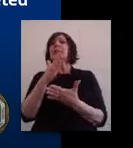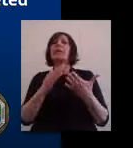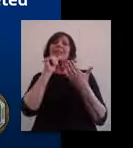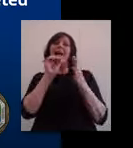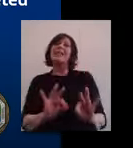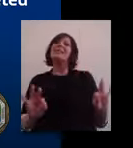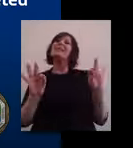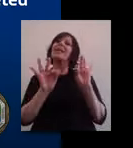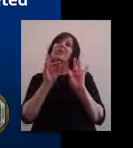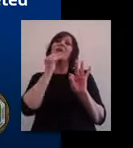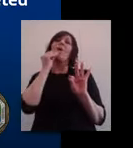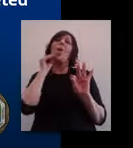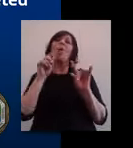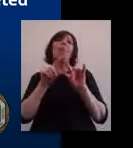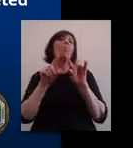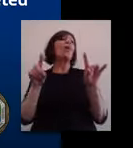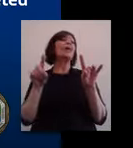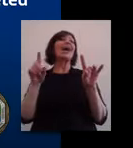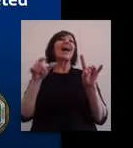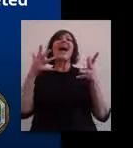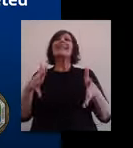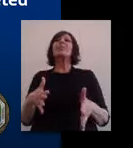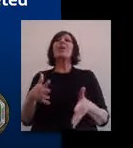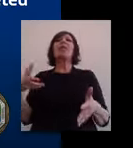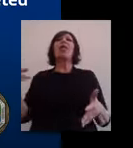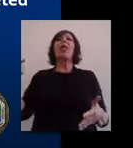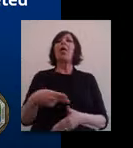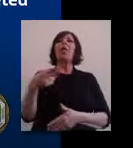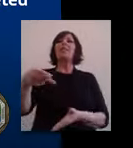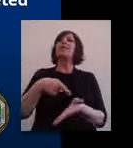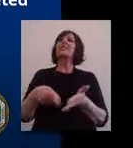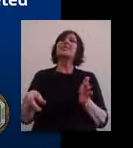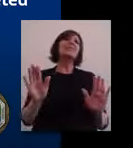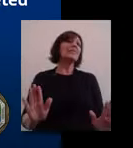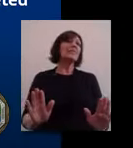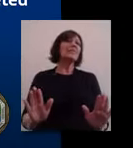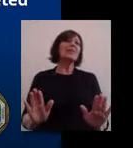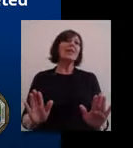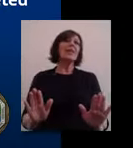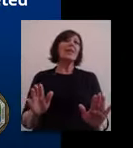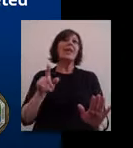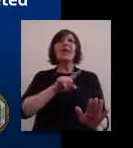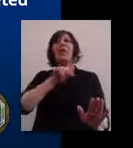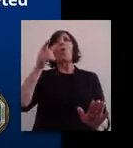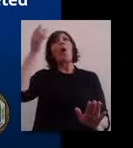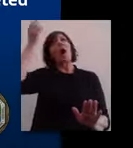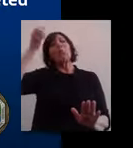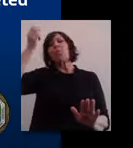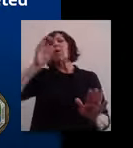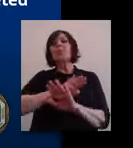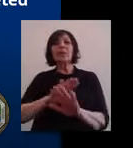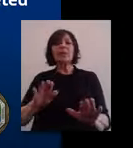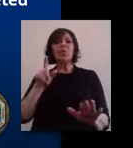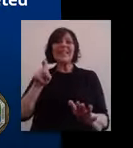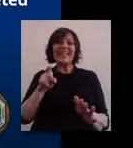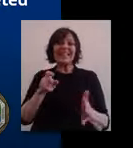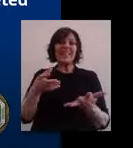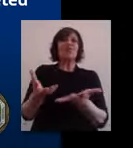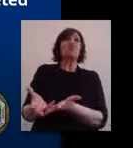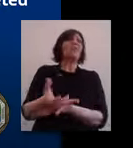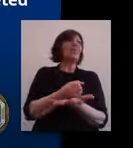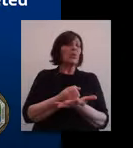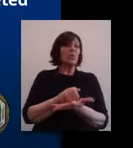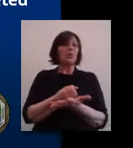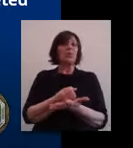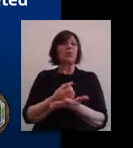want to cut off their salaries and then basically have to put them on the unemployment line. We need that revenue going into our community, and I thought it was fair to continue to